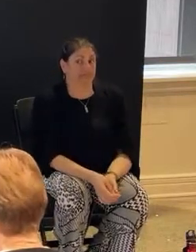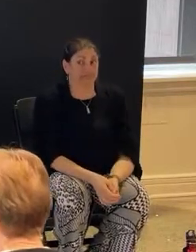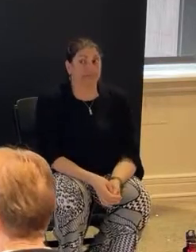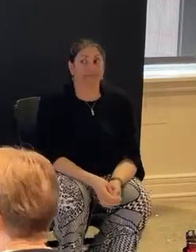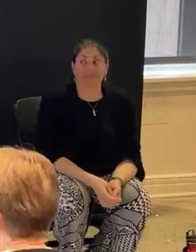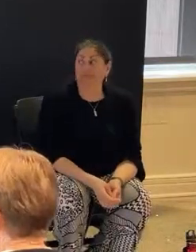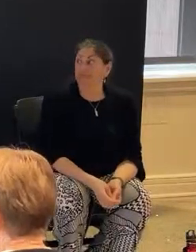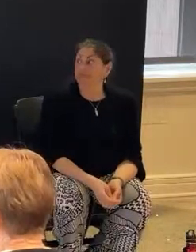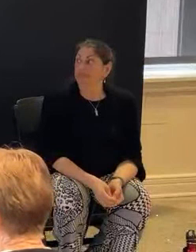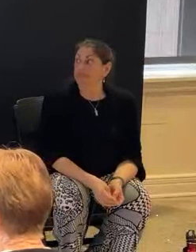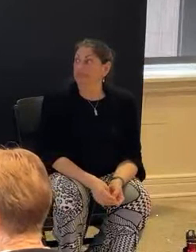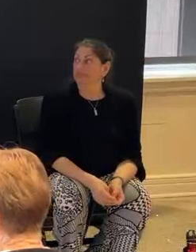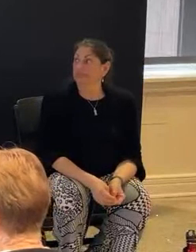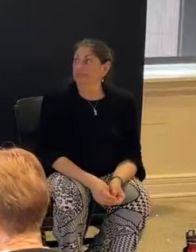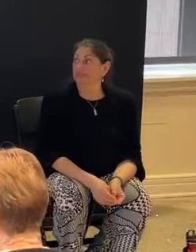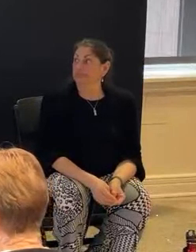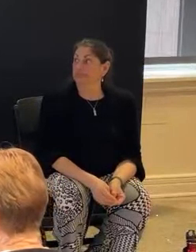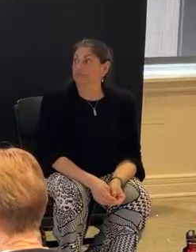There's